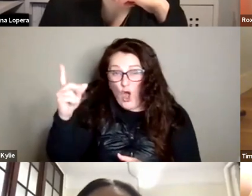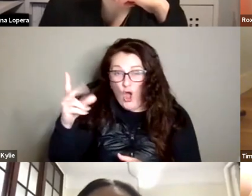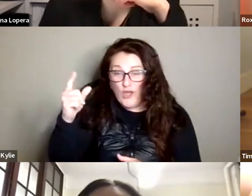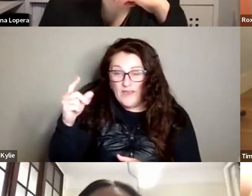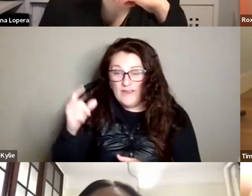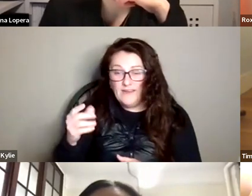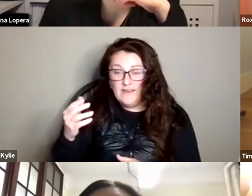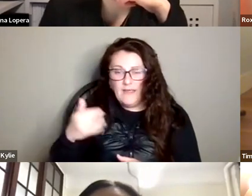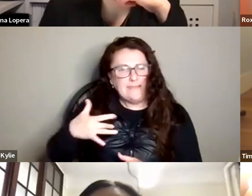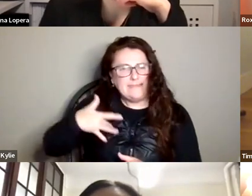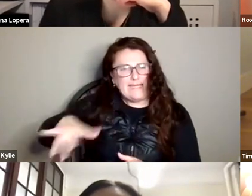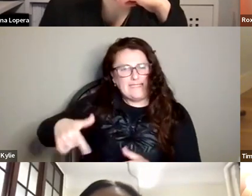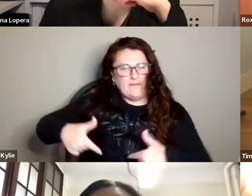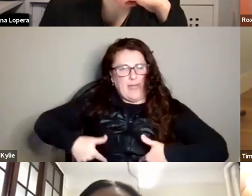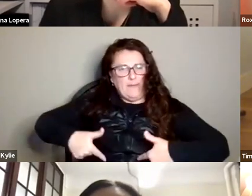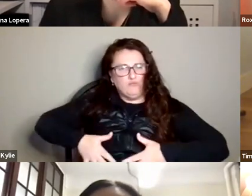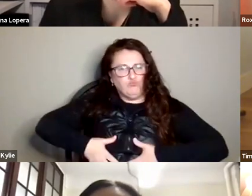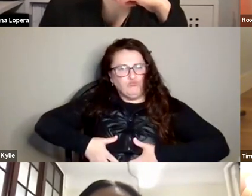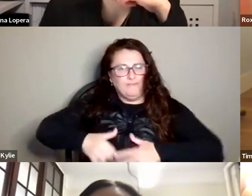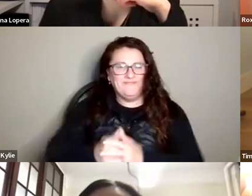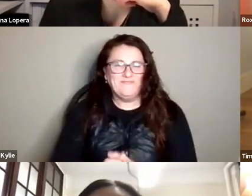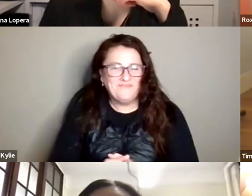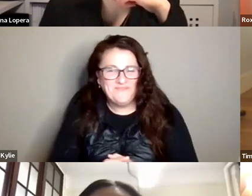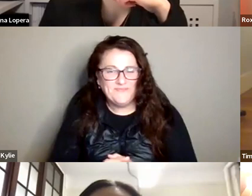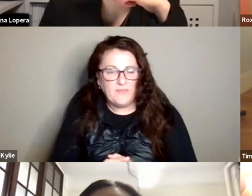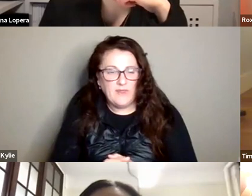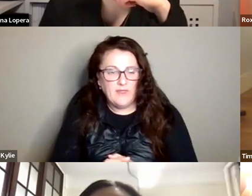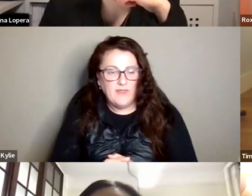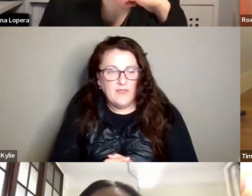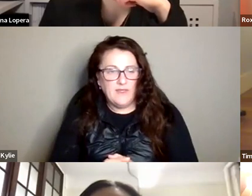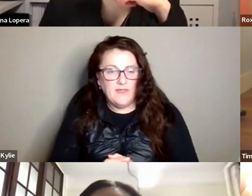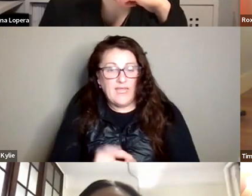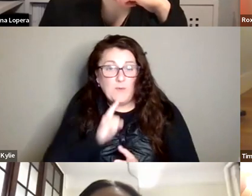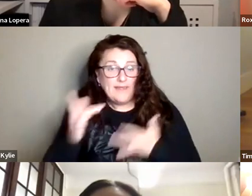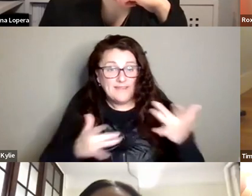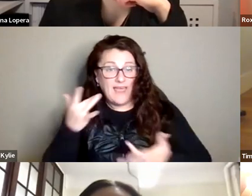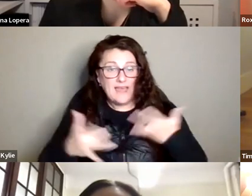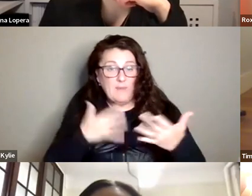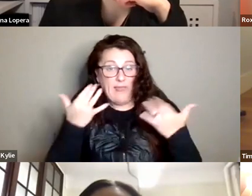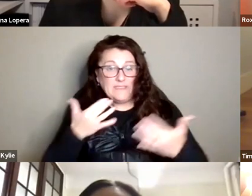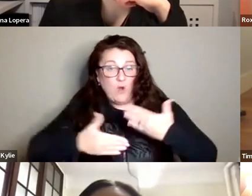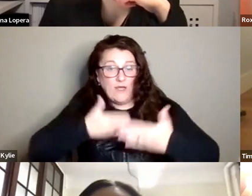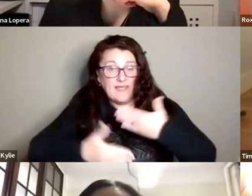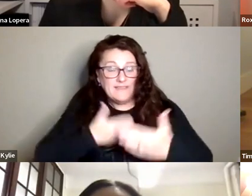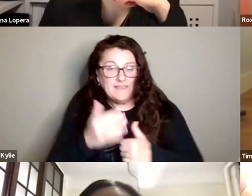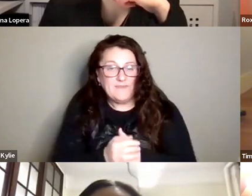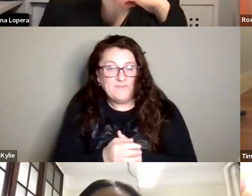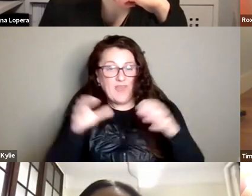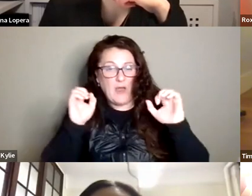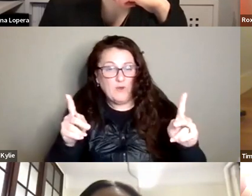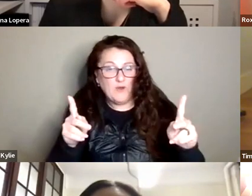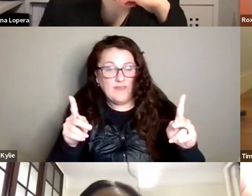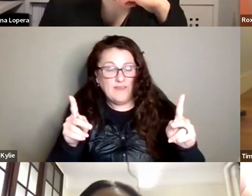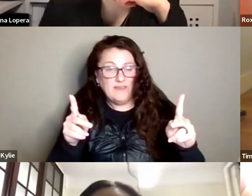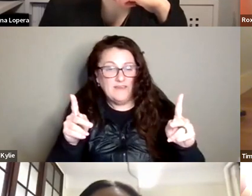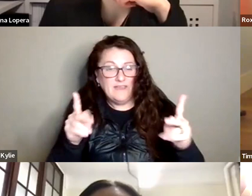turns out has a very sensitive stomach. I wanted to say, I actually am really excited about this process. I think this is an opportunity for us